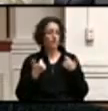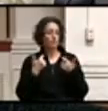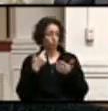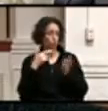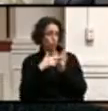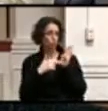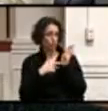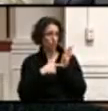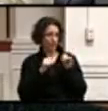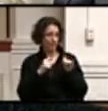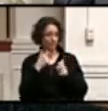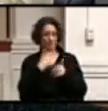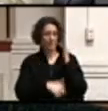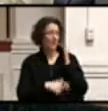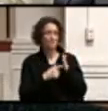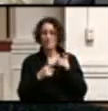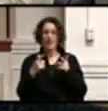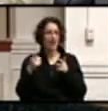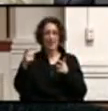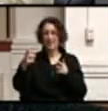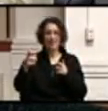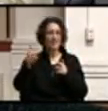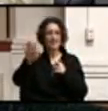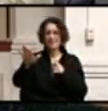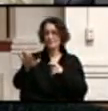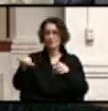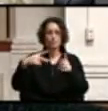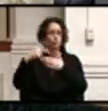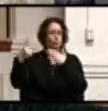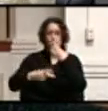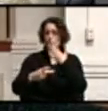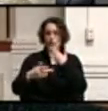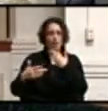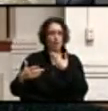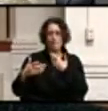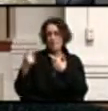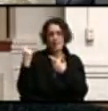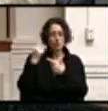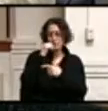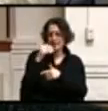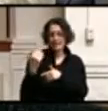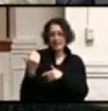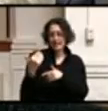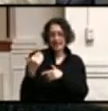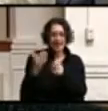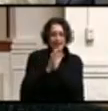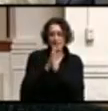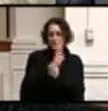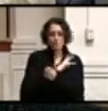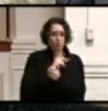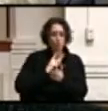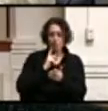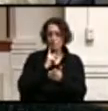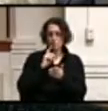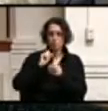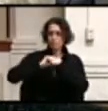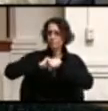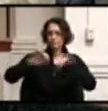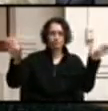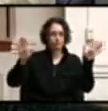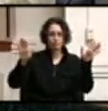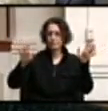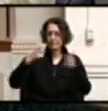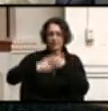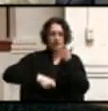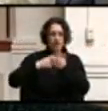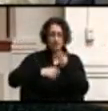And so this will be the first time that this has happened. There is a very clear ordinance in place in Chapter 11